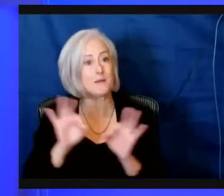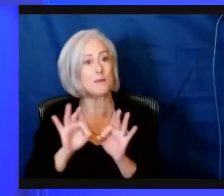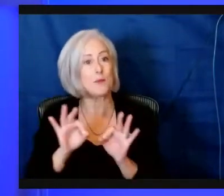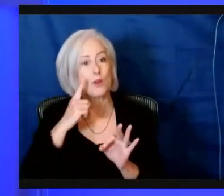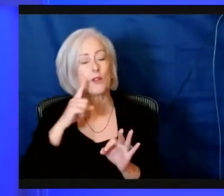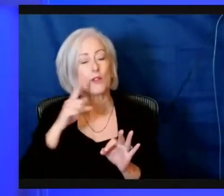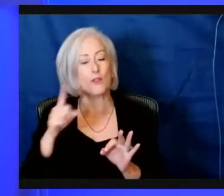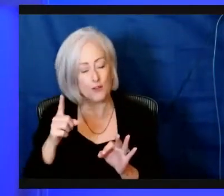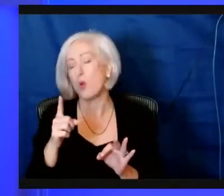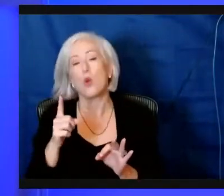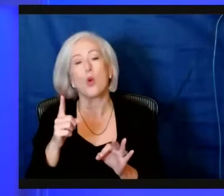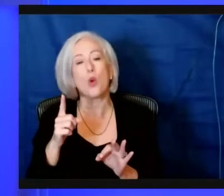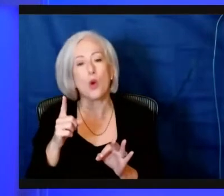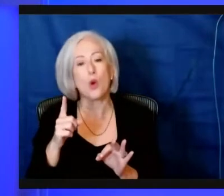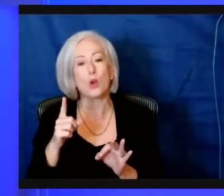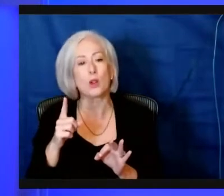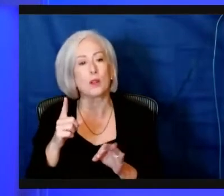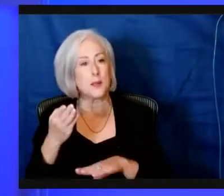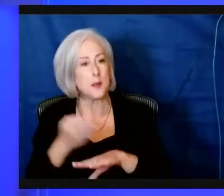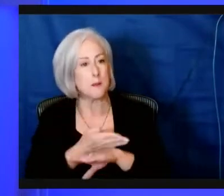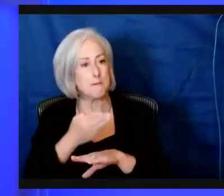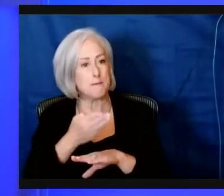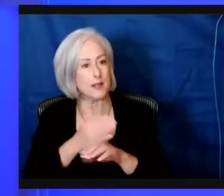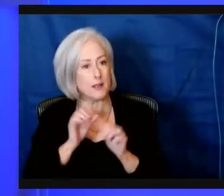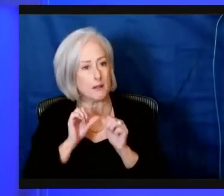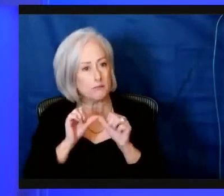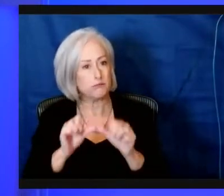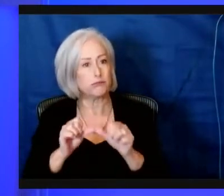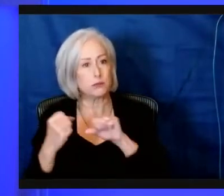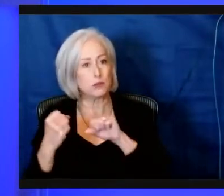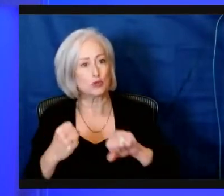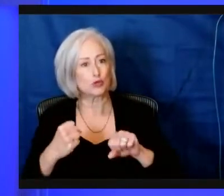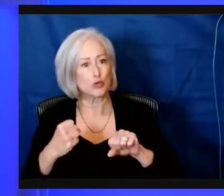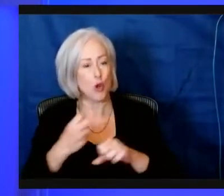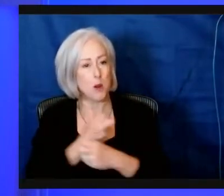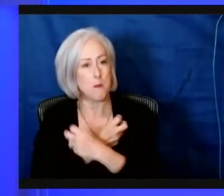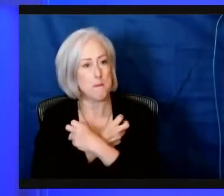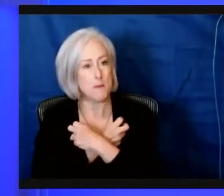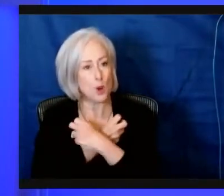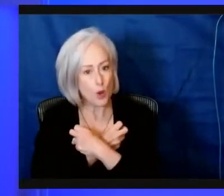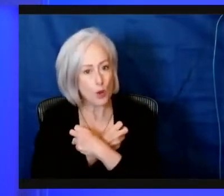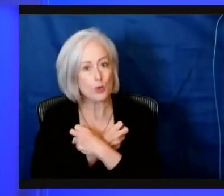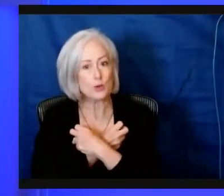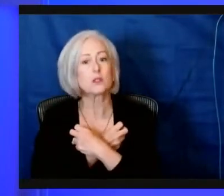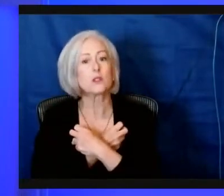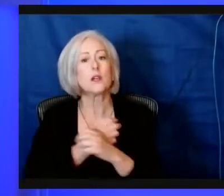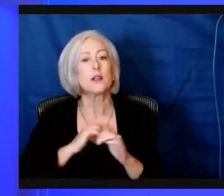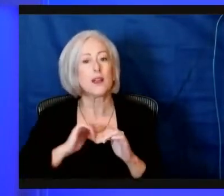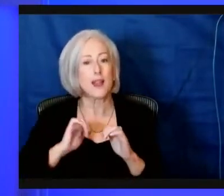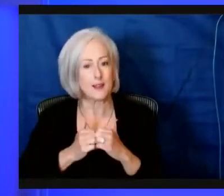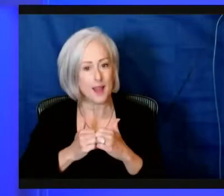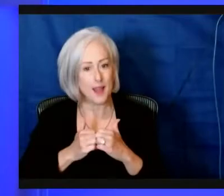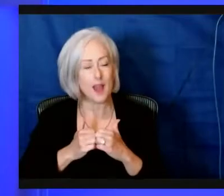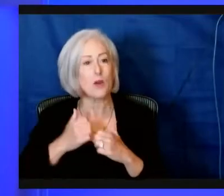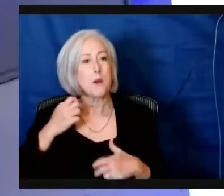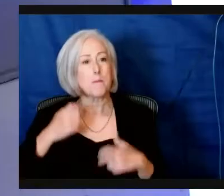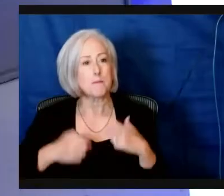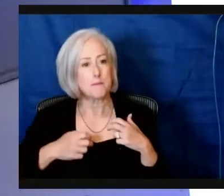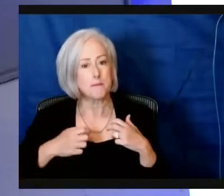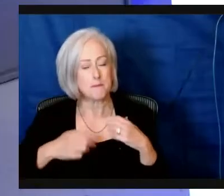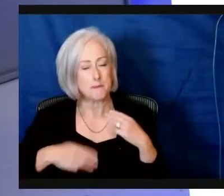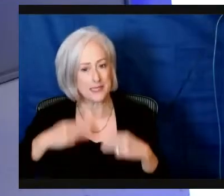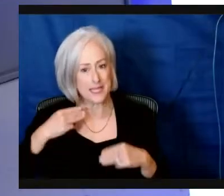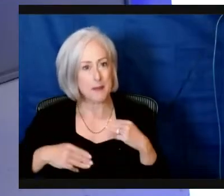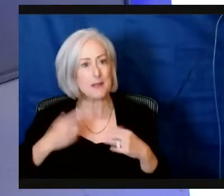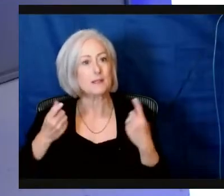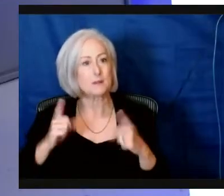of the bones and the metabolism in female astronauts. This is pretty remarkable